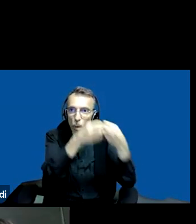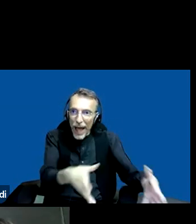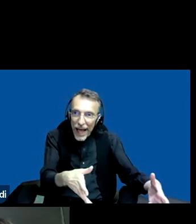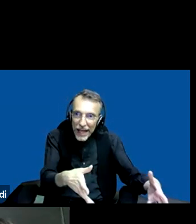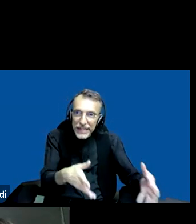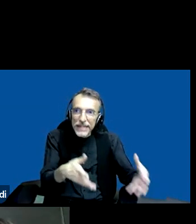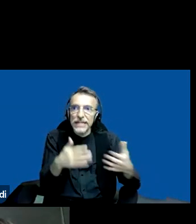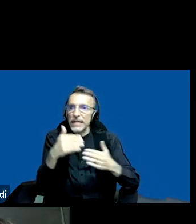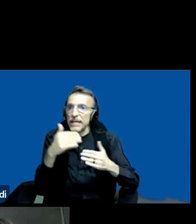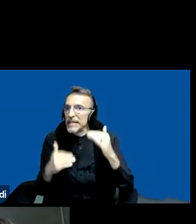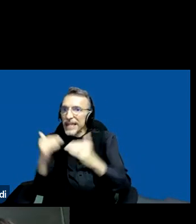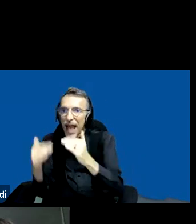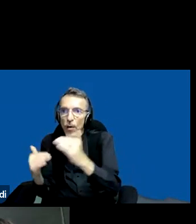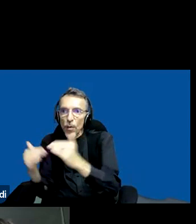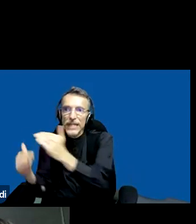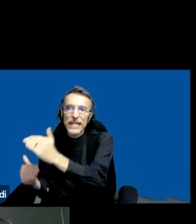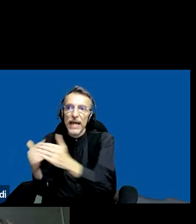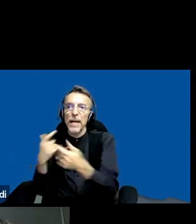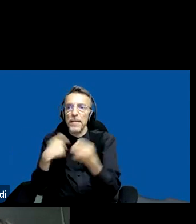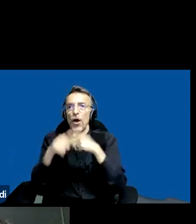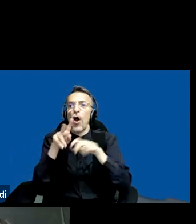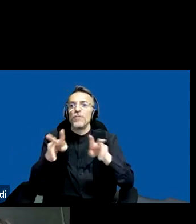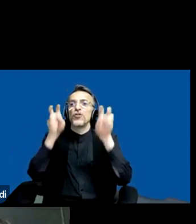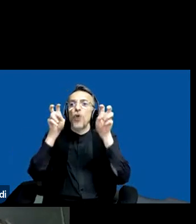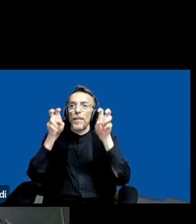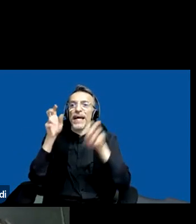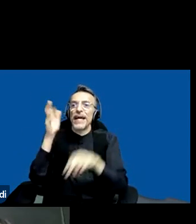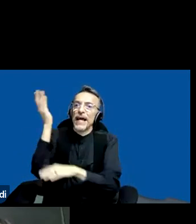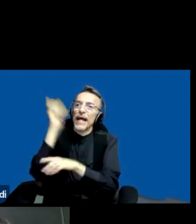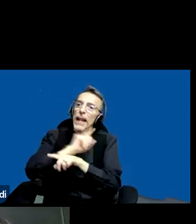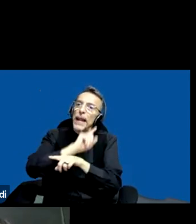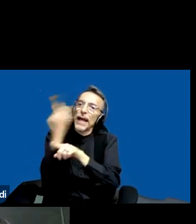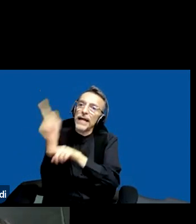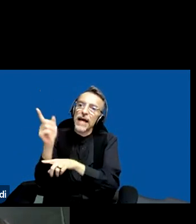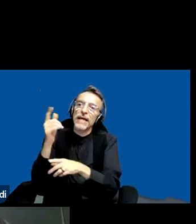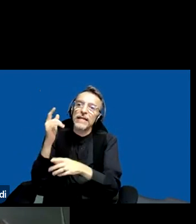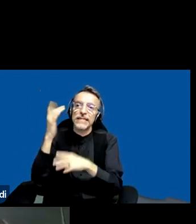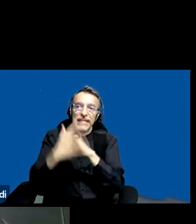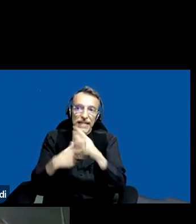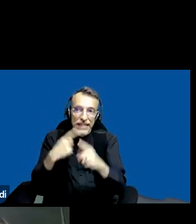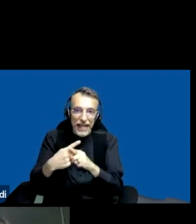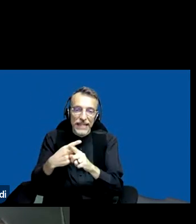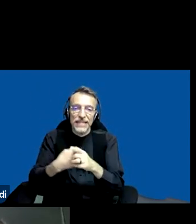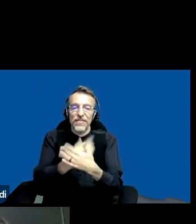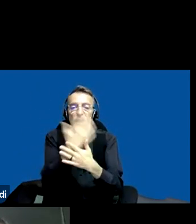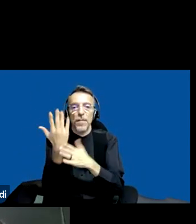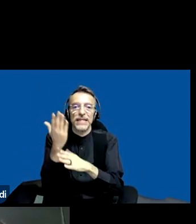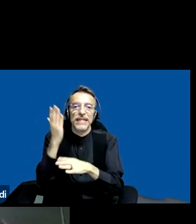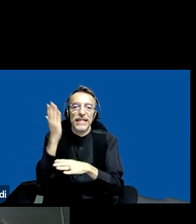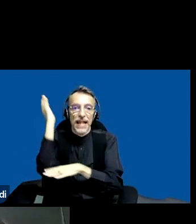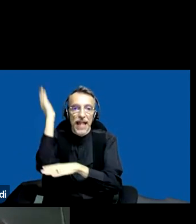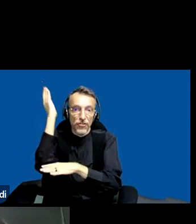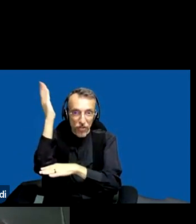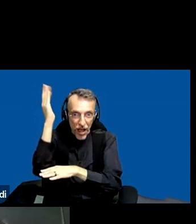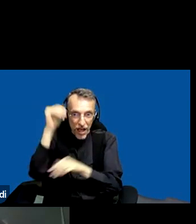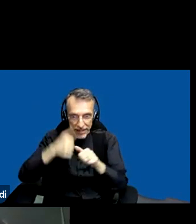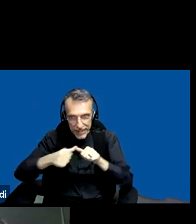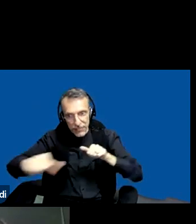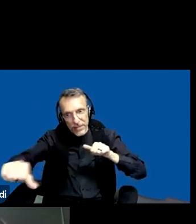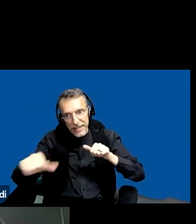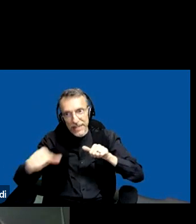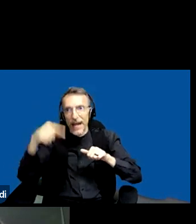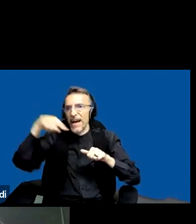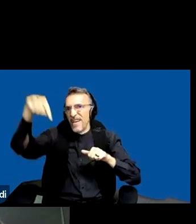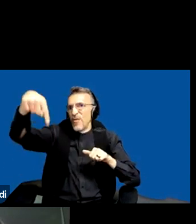inequities in food is going to be the topic of one of the later Sussex Development Lectures in this series. So very, very critical and important